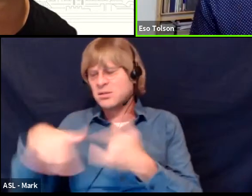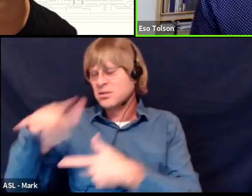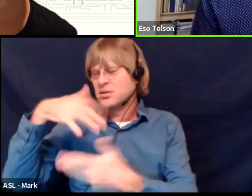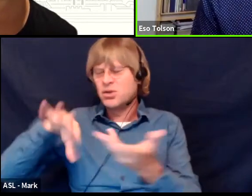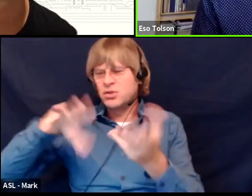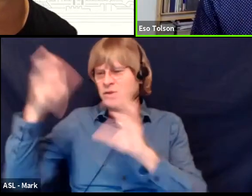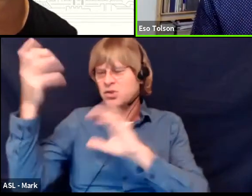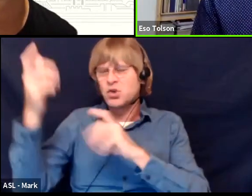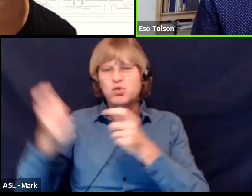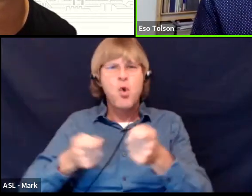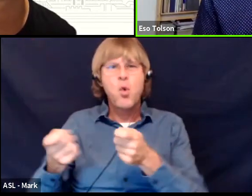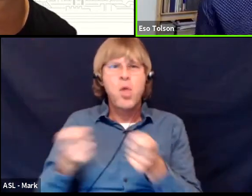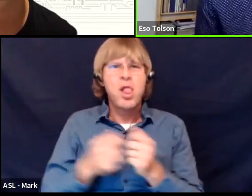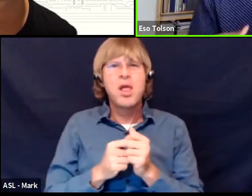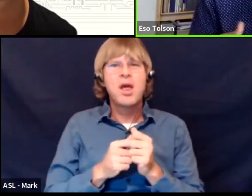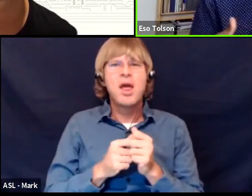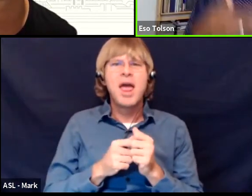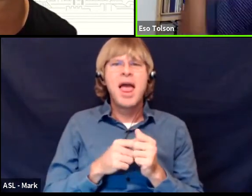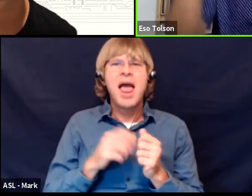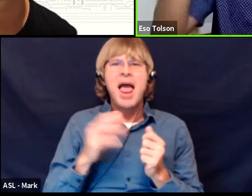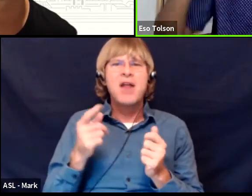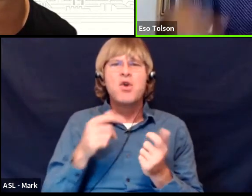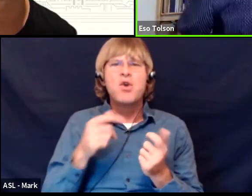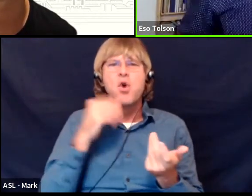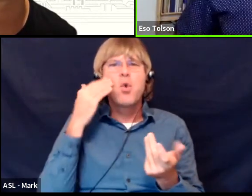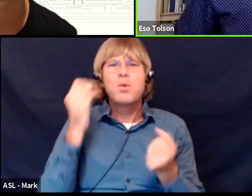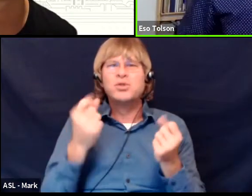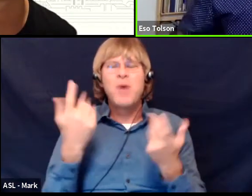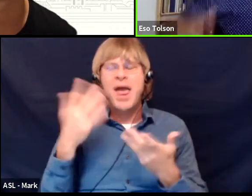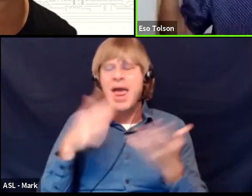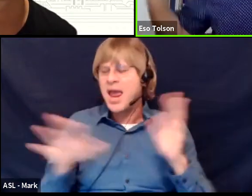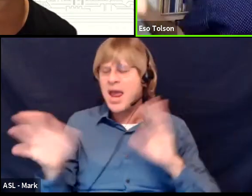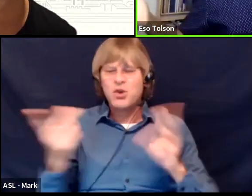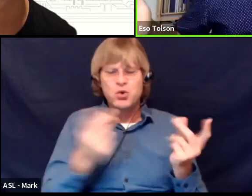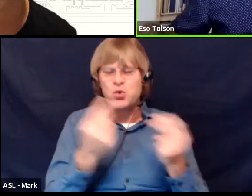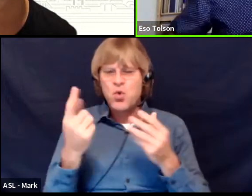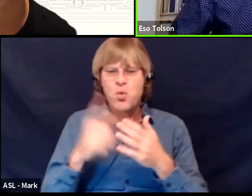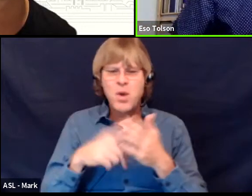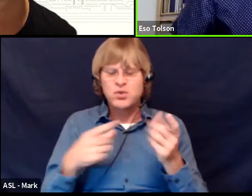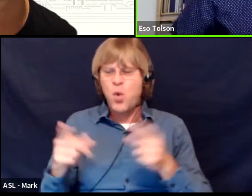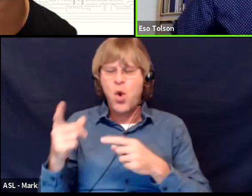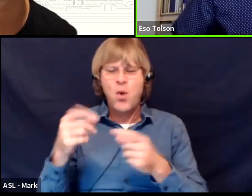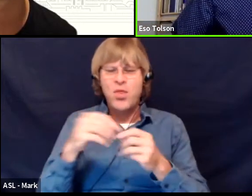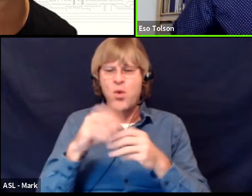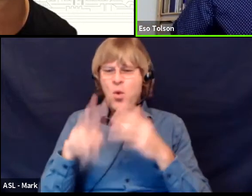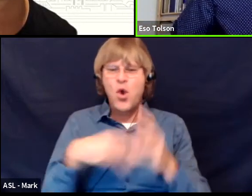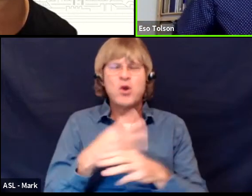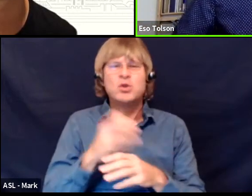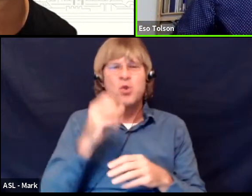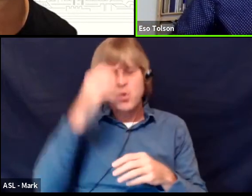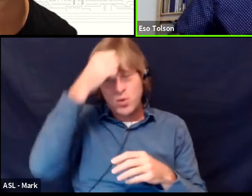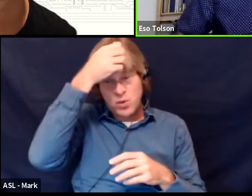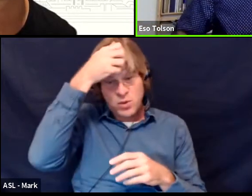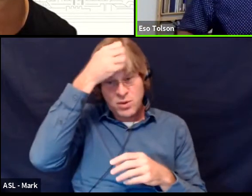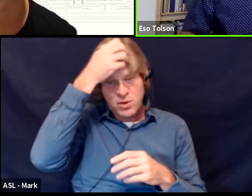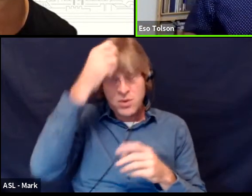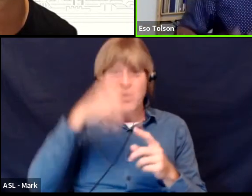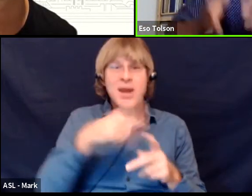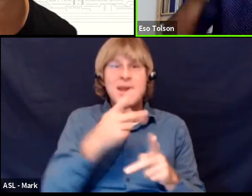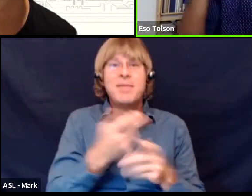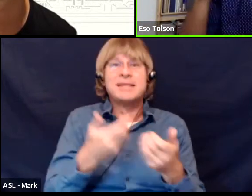control and, you don't know which way is up and like what is happening. And so to keep that